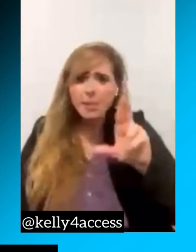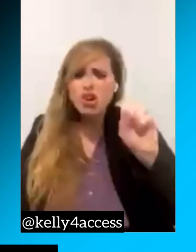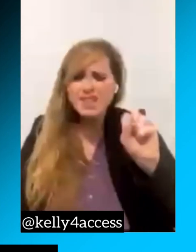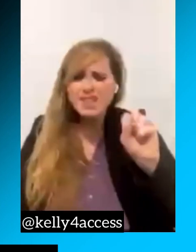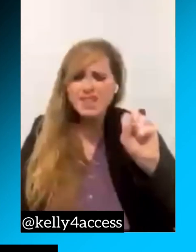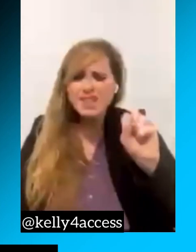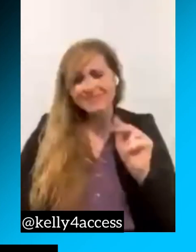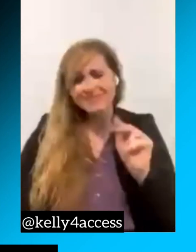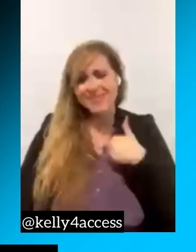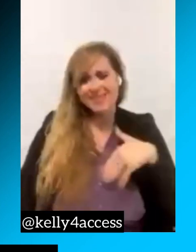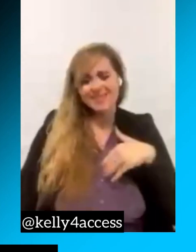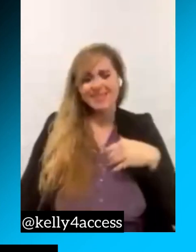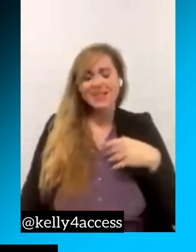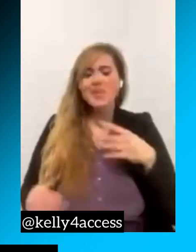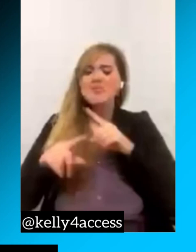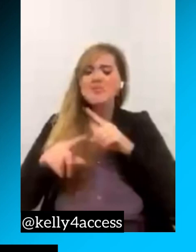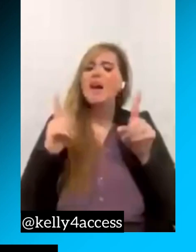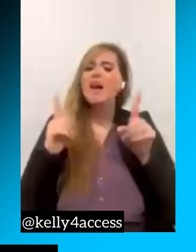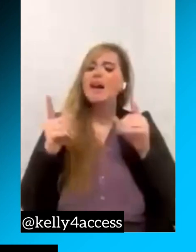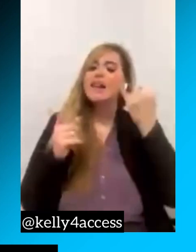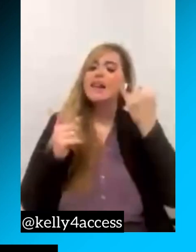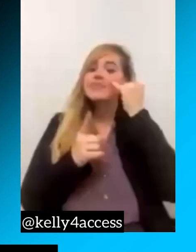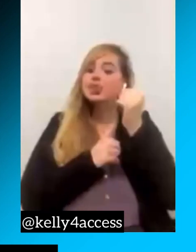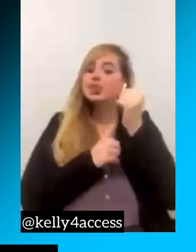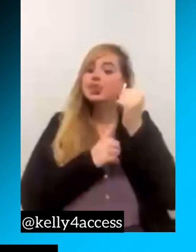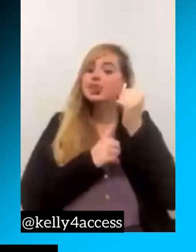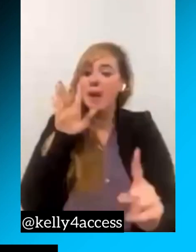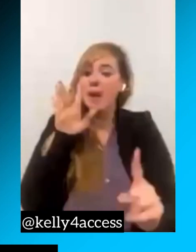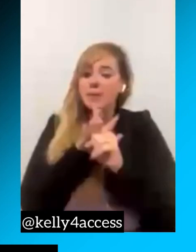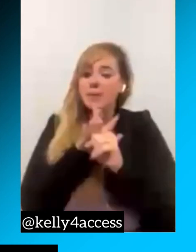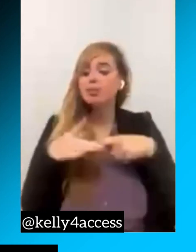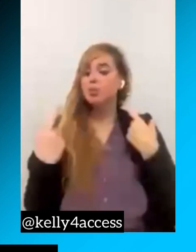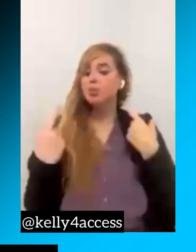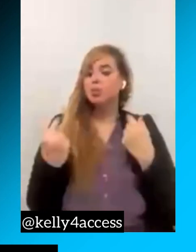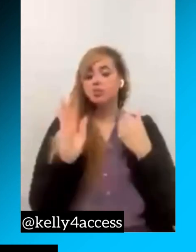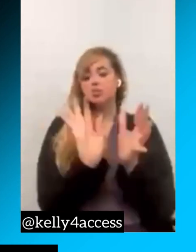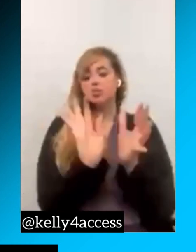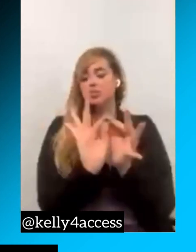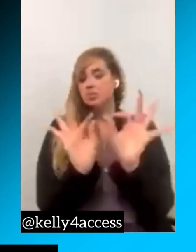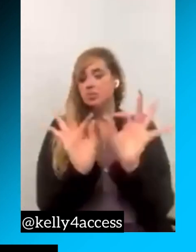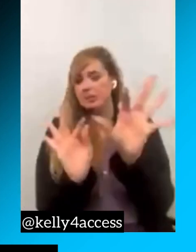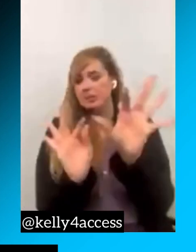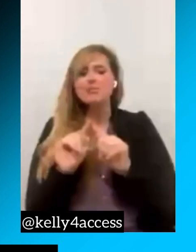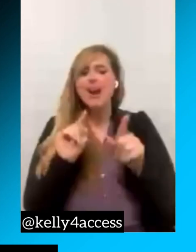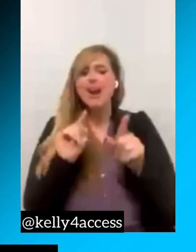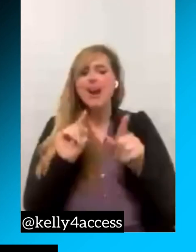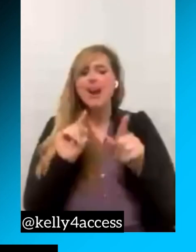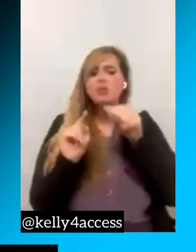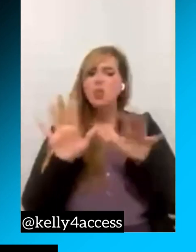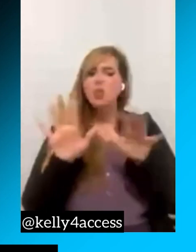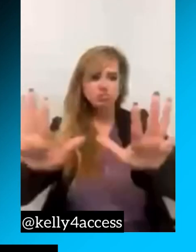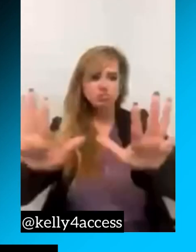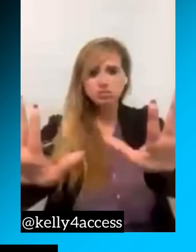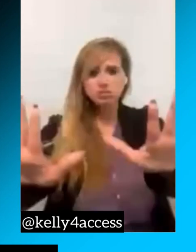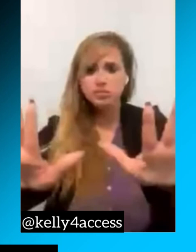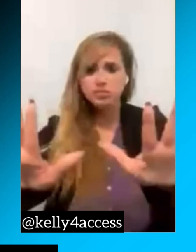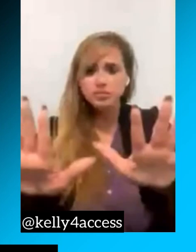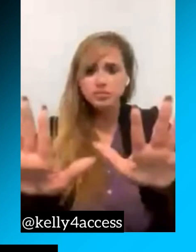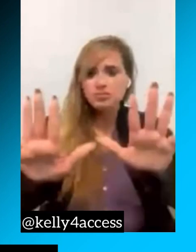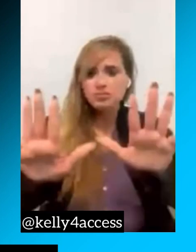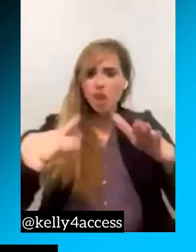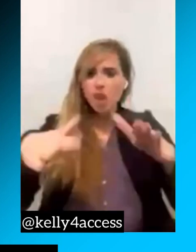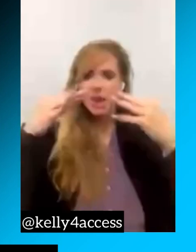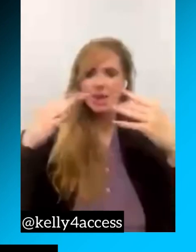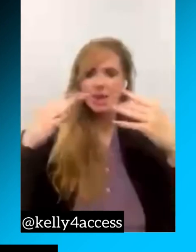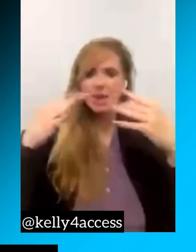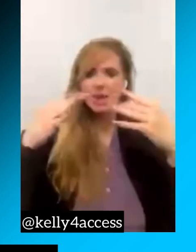anything, when the situation comes up, I will mention it, but I won't start the conversation myself, because then